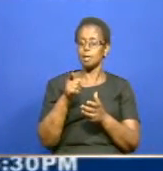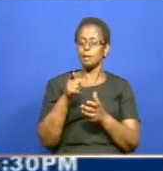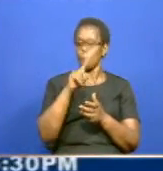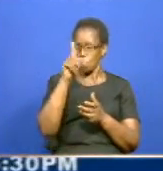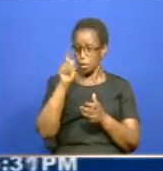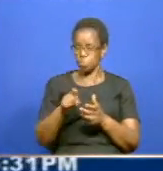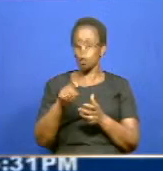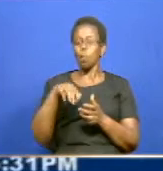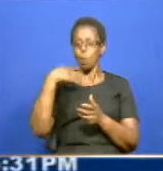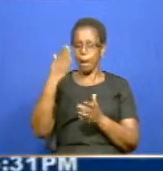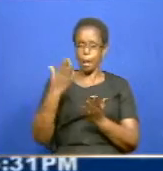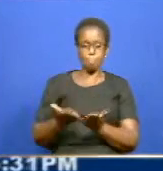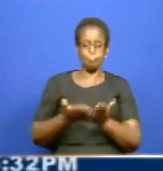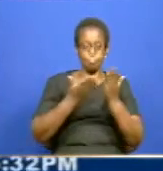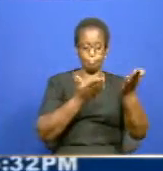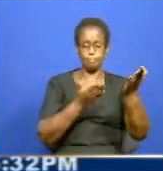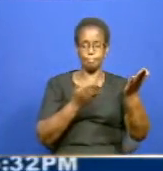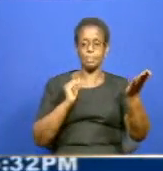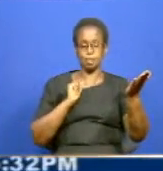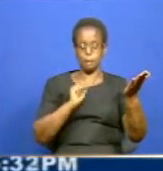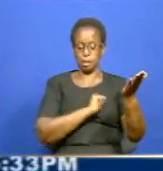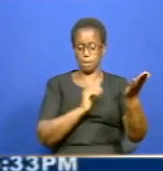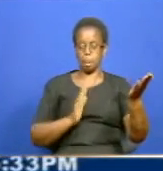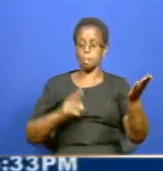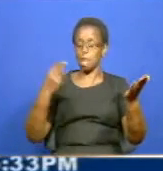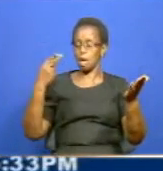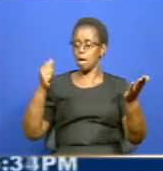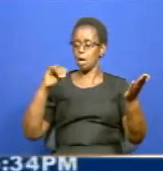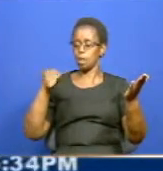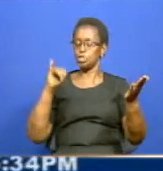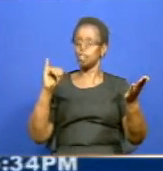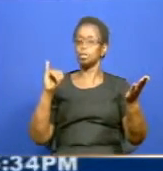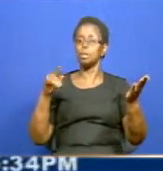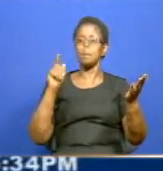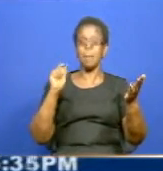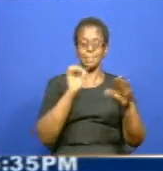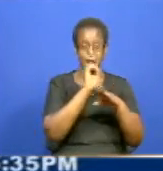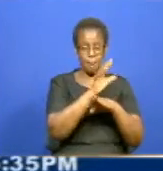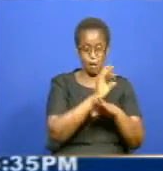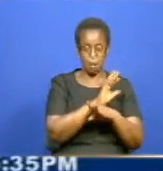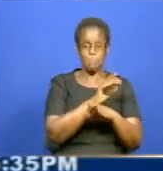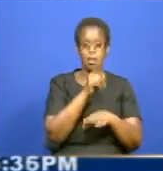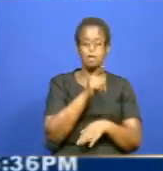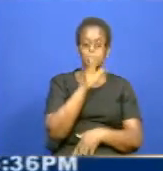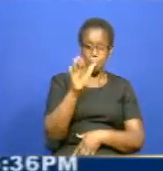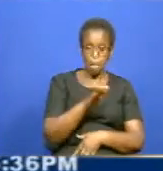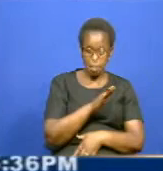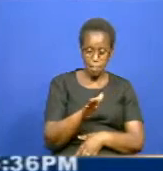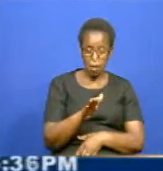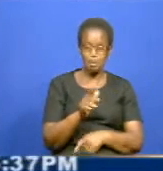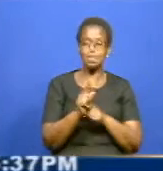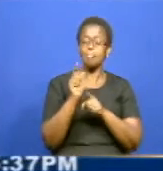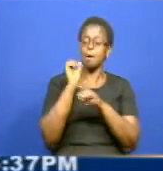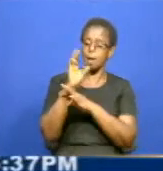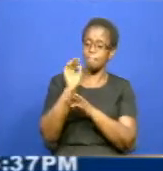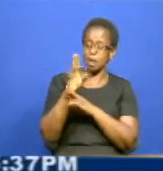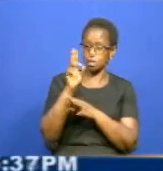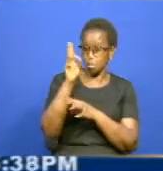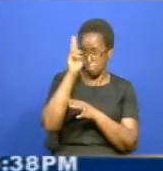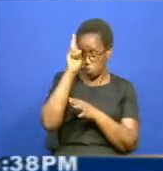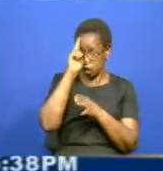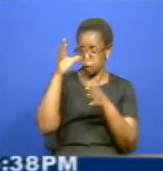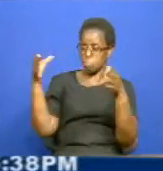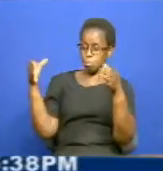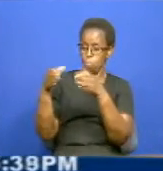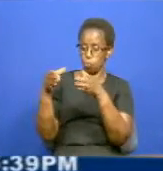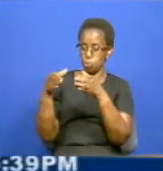question to deal with, to advise the House and, of course, the police force at large, that